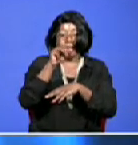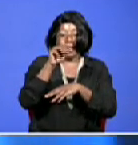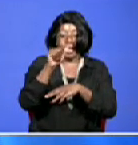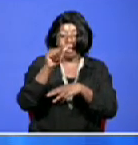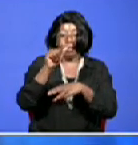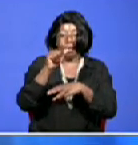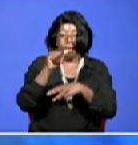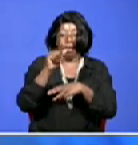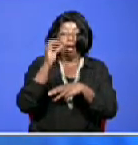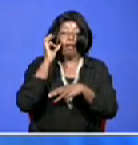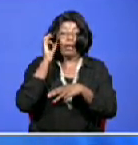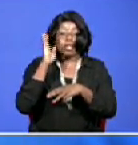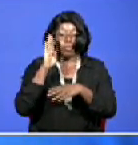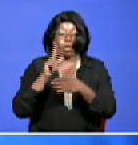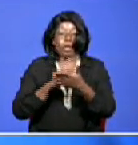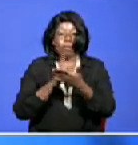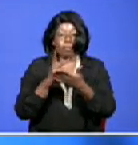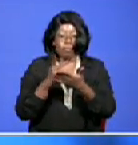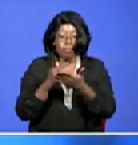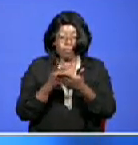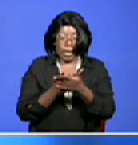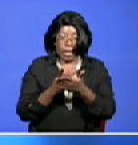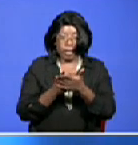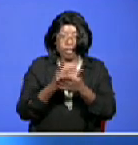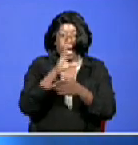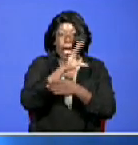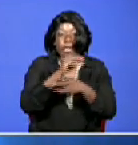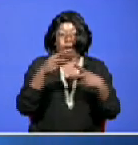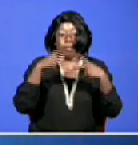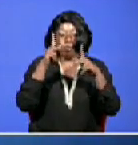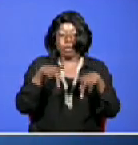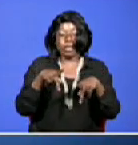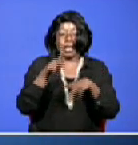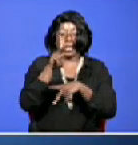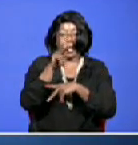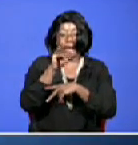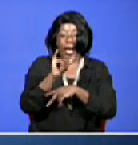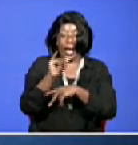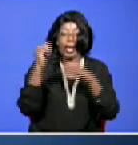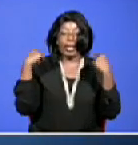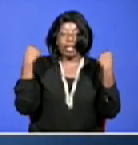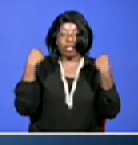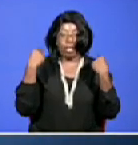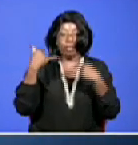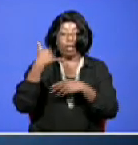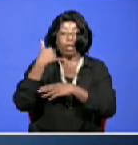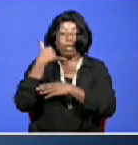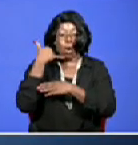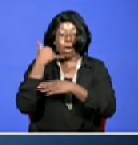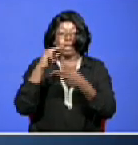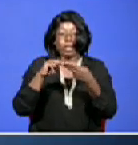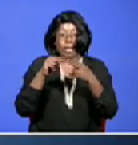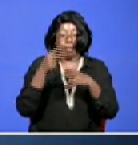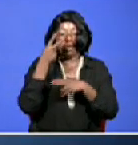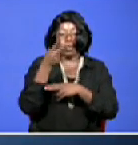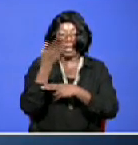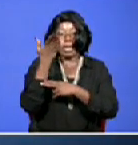or transportation to the Kendall Isaacs Gymnasium here in New Providence are asked to contact those numbers that you can see on your screen.